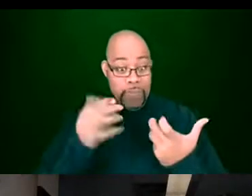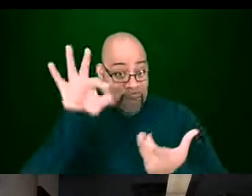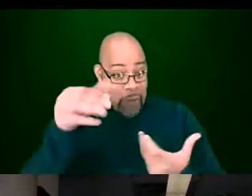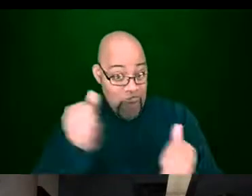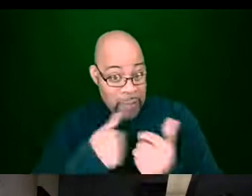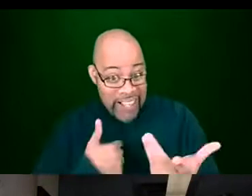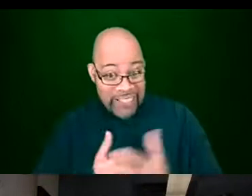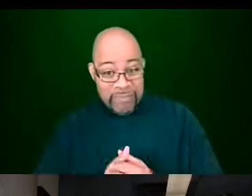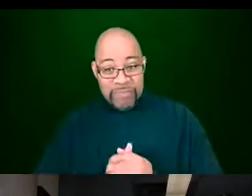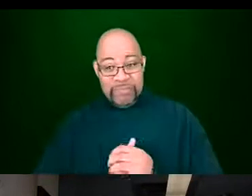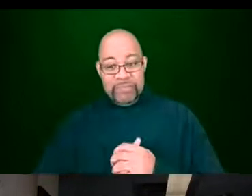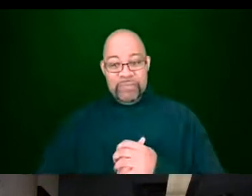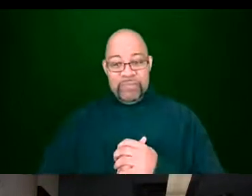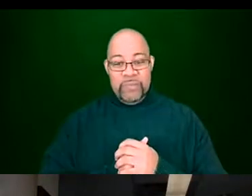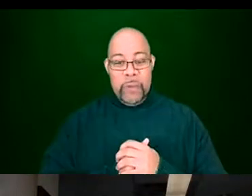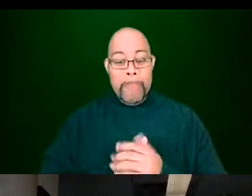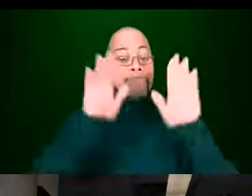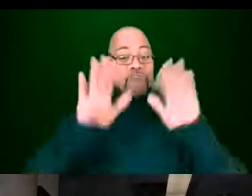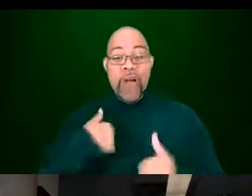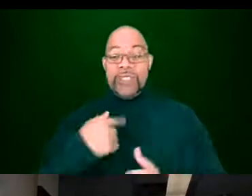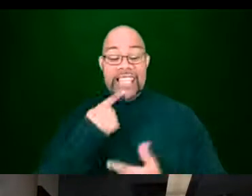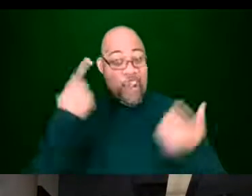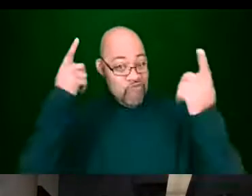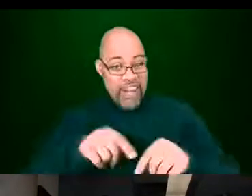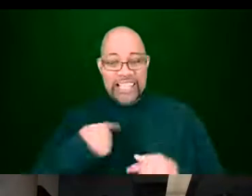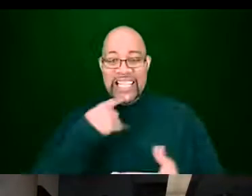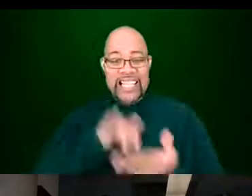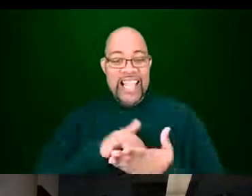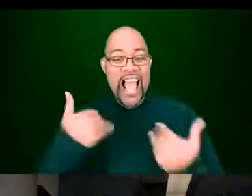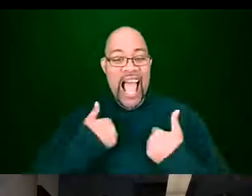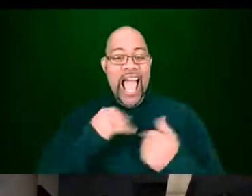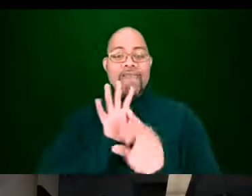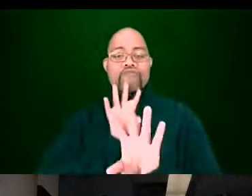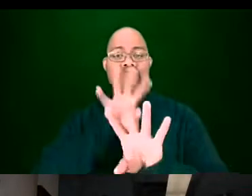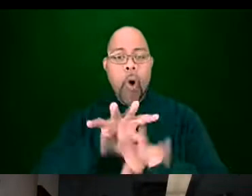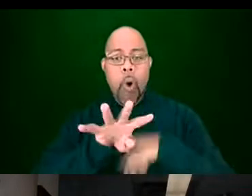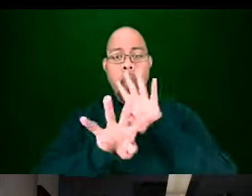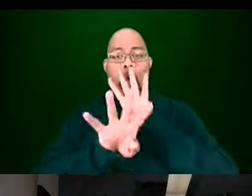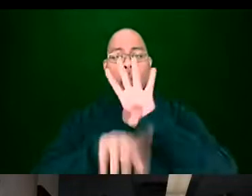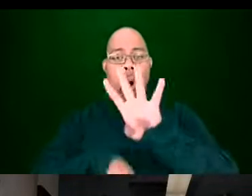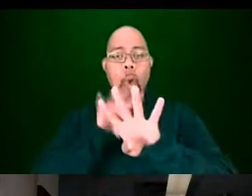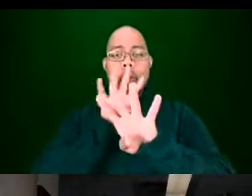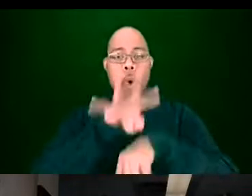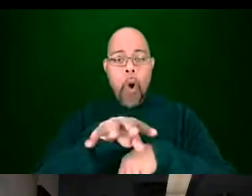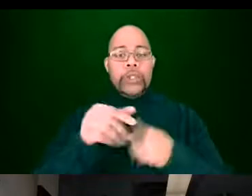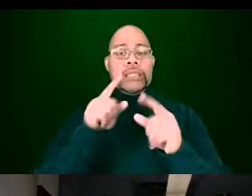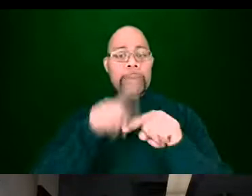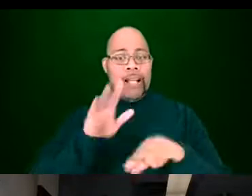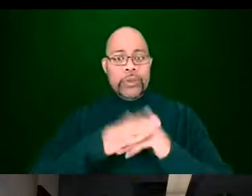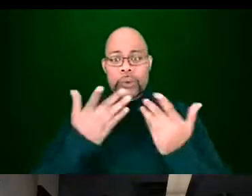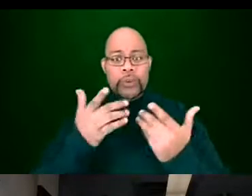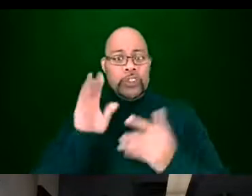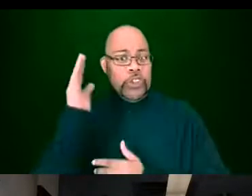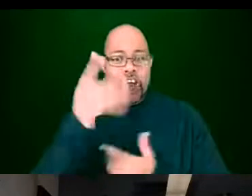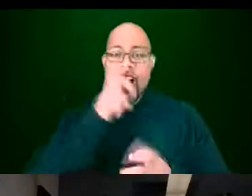there? That was great. I was going to agree. I was going to say, I mean, they have rows, so depending on species off too, it's really